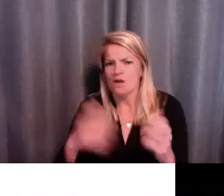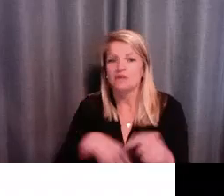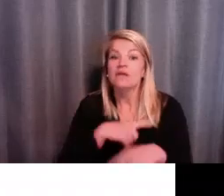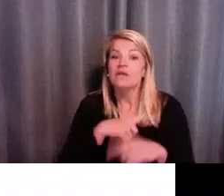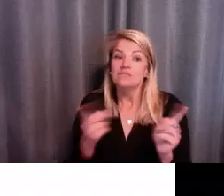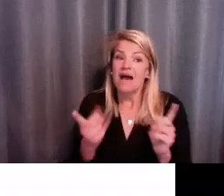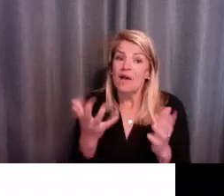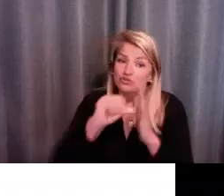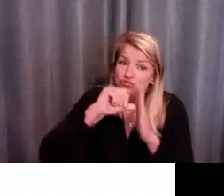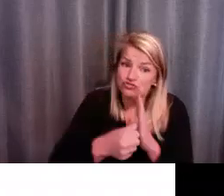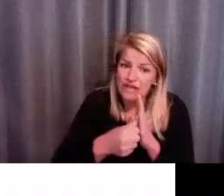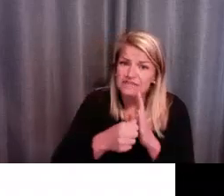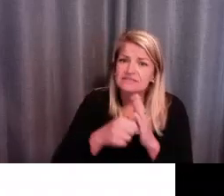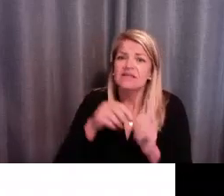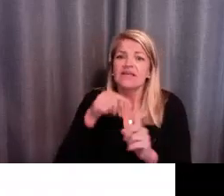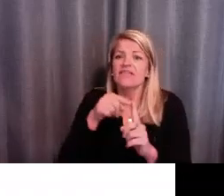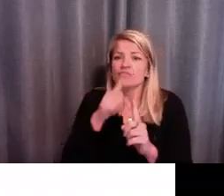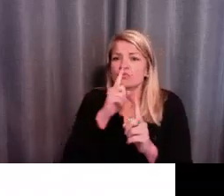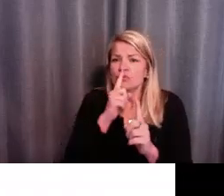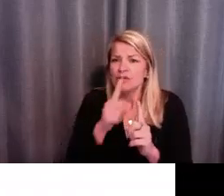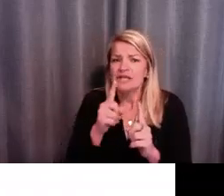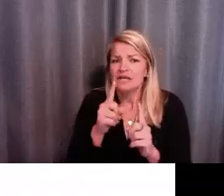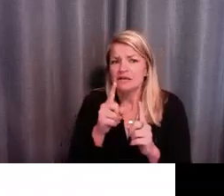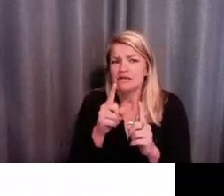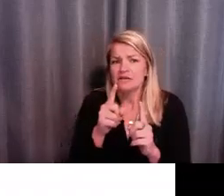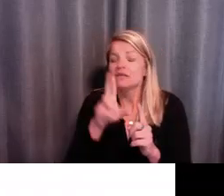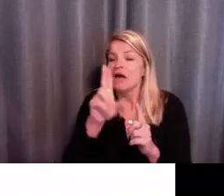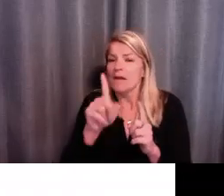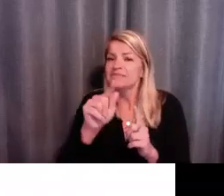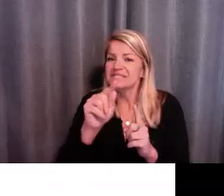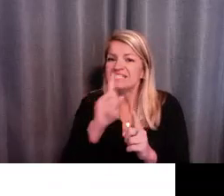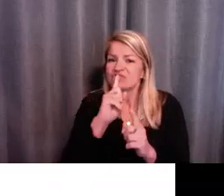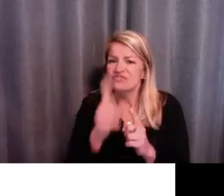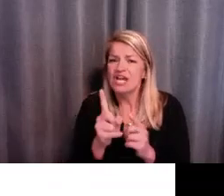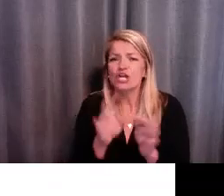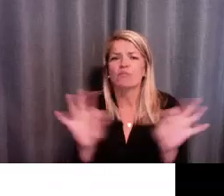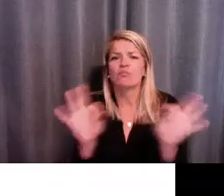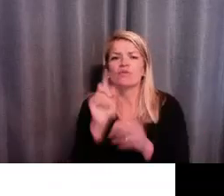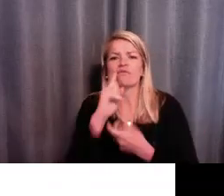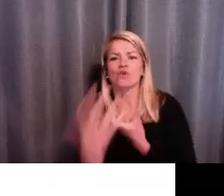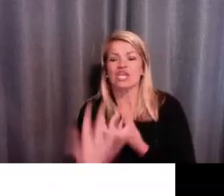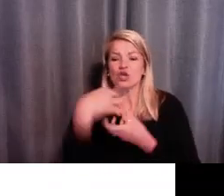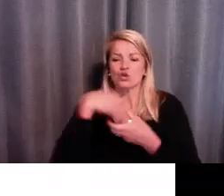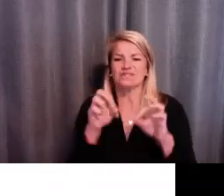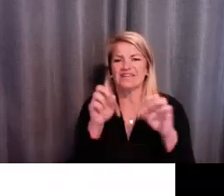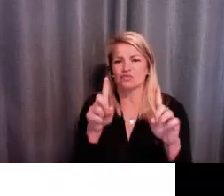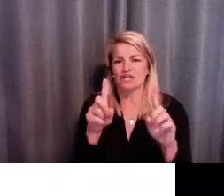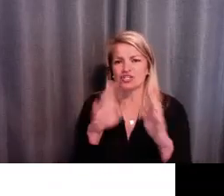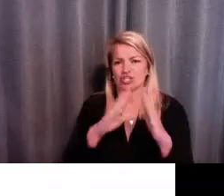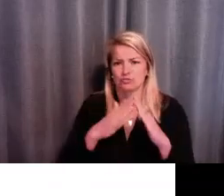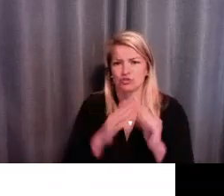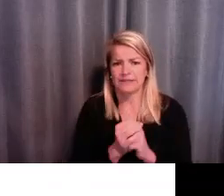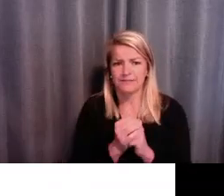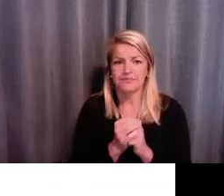is also by format. That is very important for the inclusive education community. So the